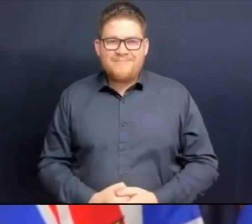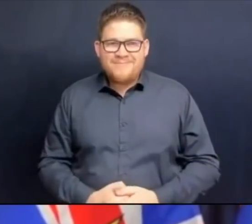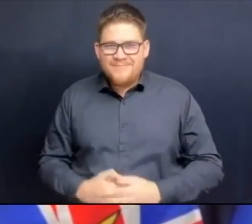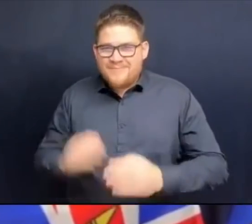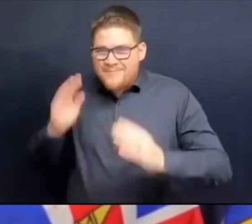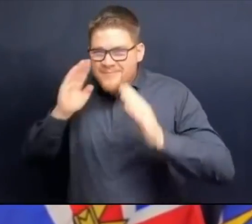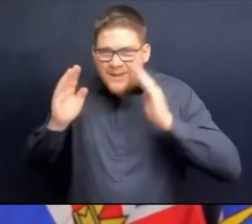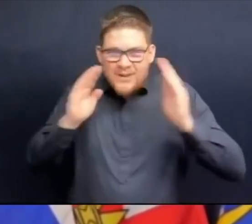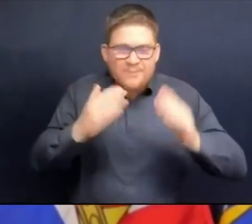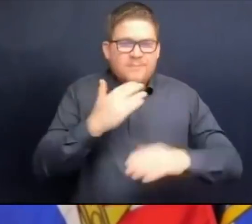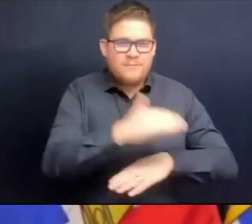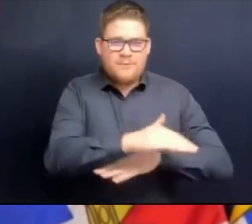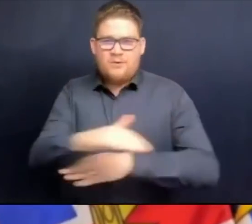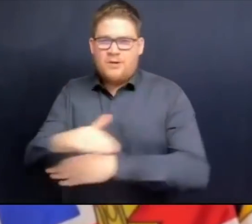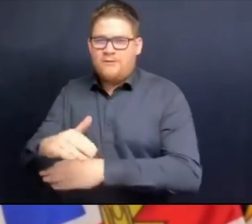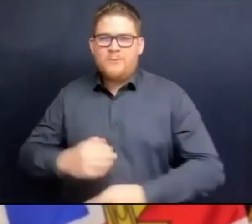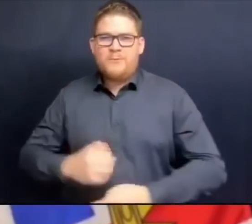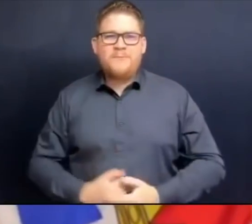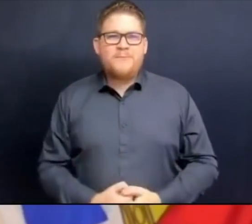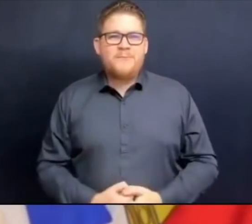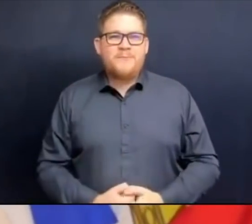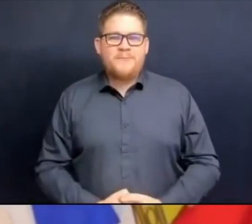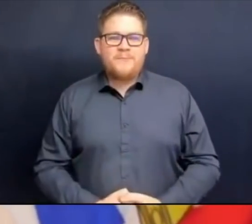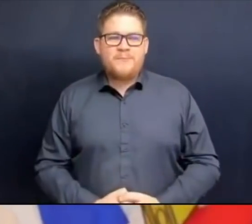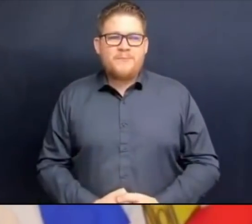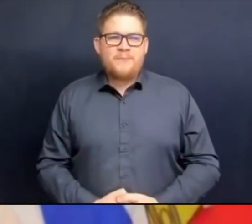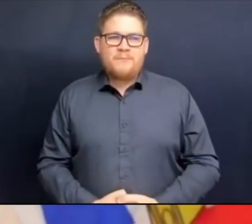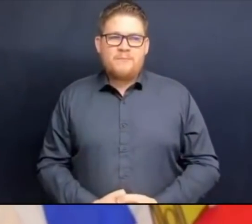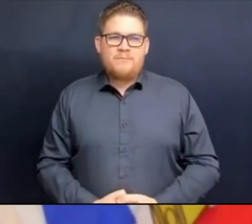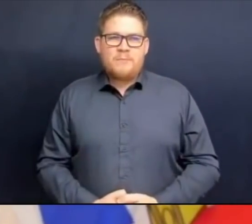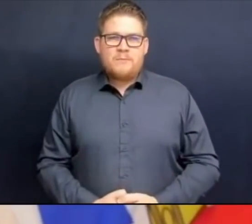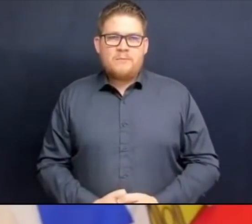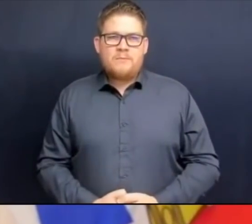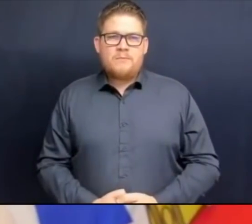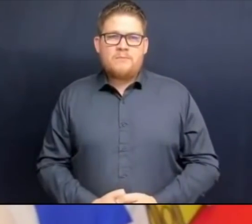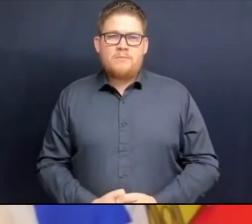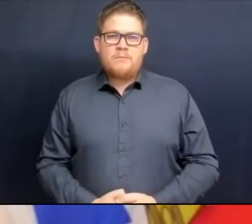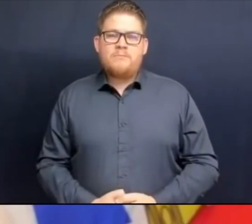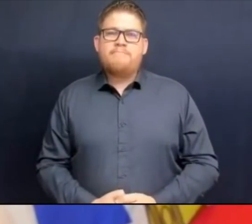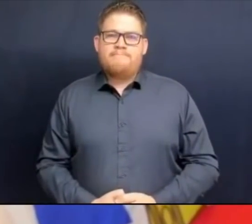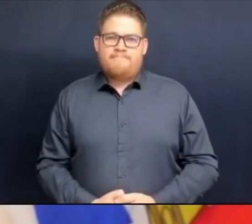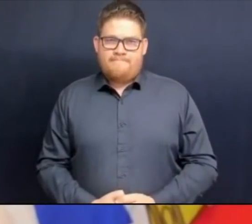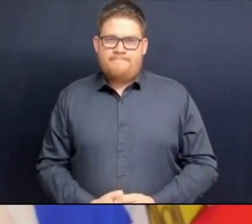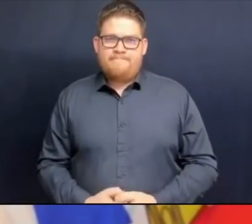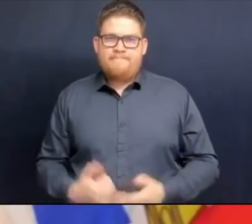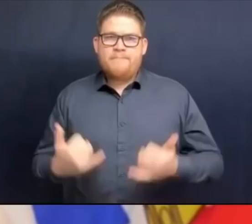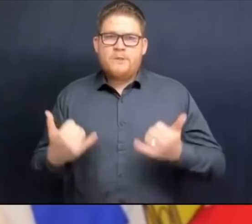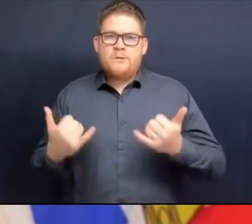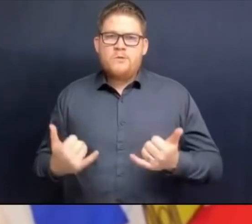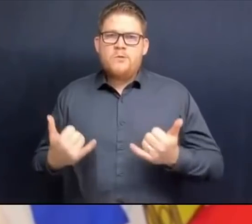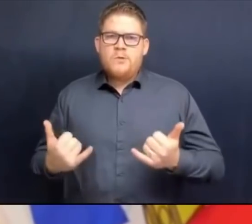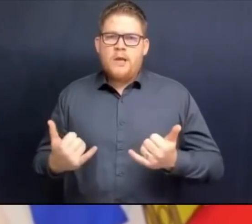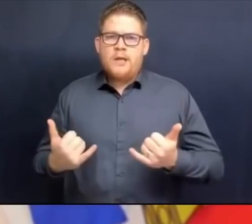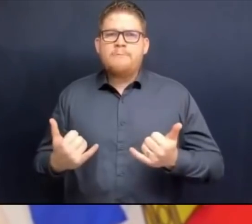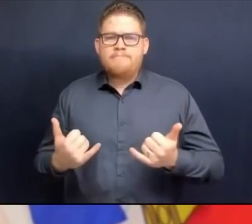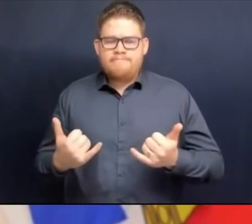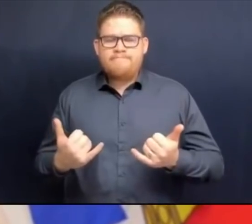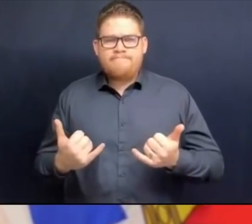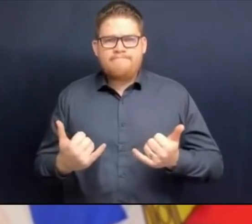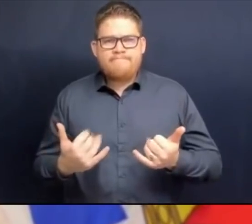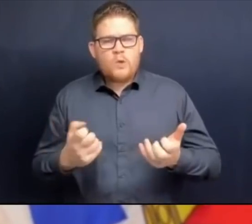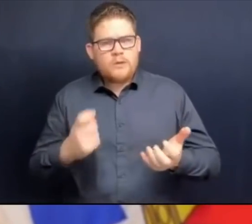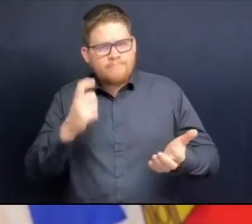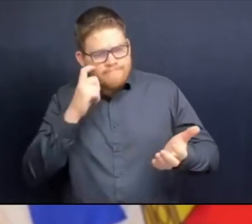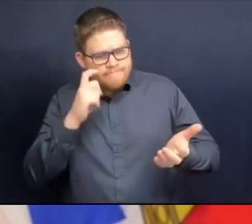Thank you very much and good afternoon. I would like to start today by recognizing the tragedy that we